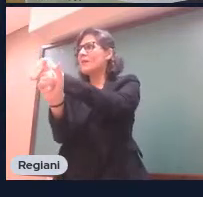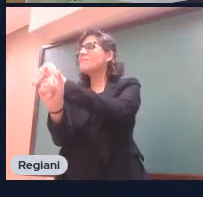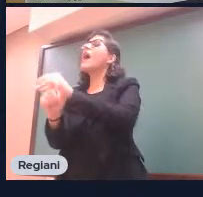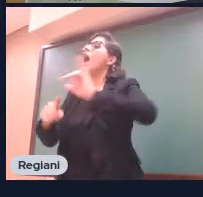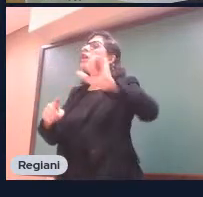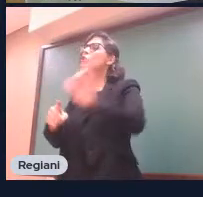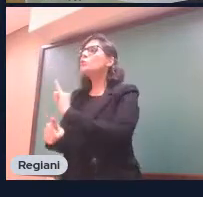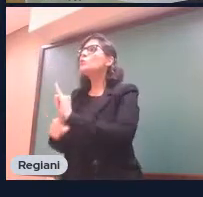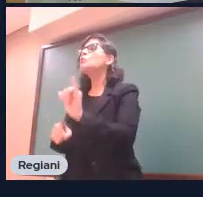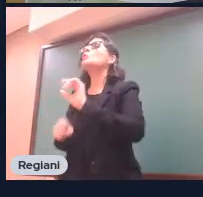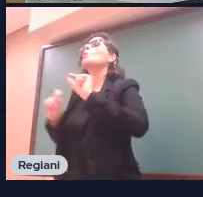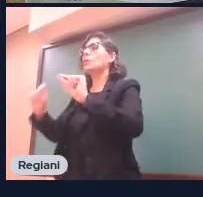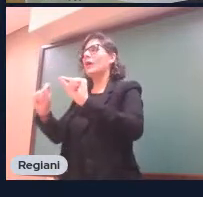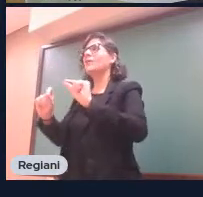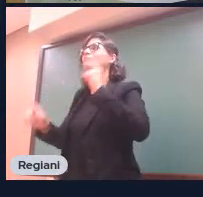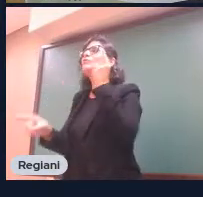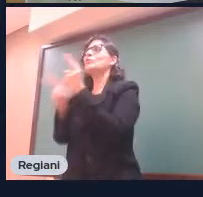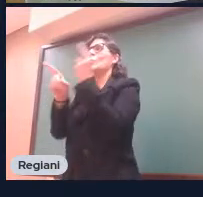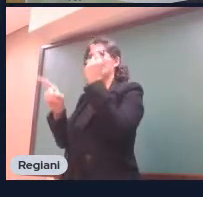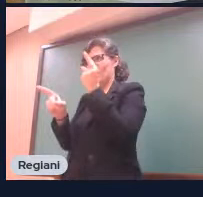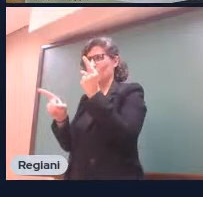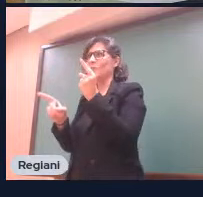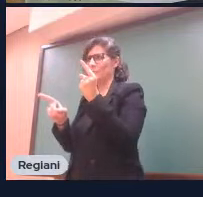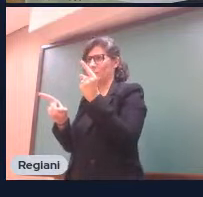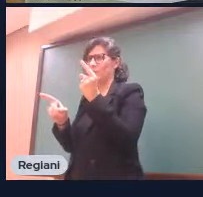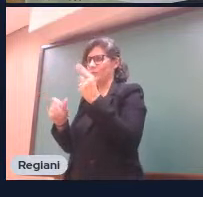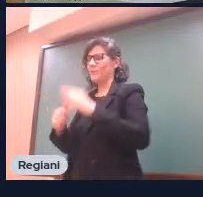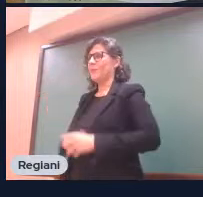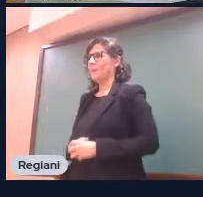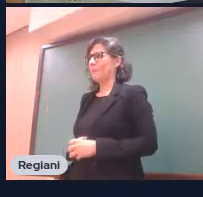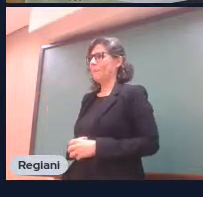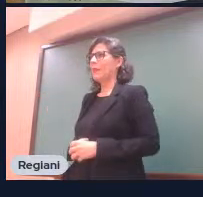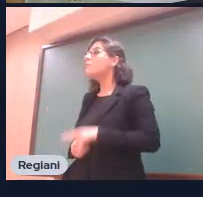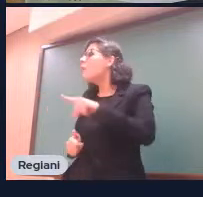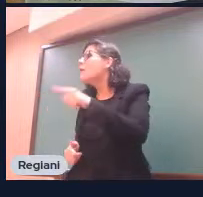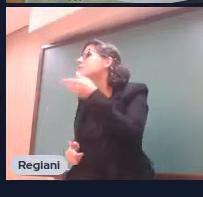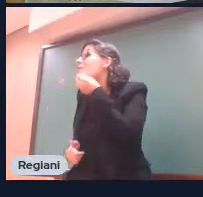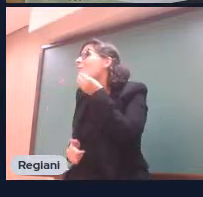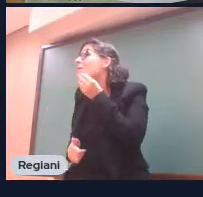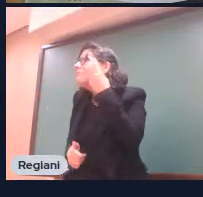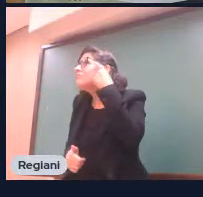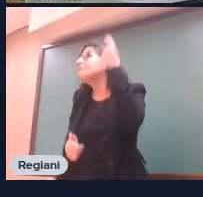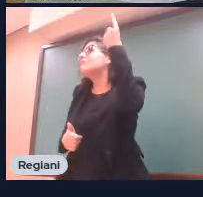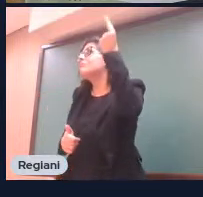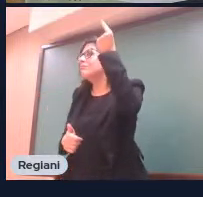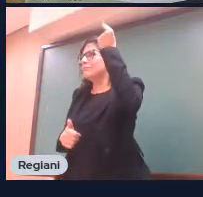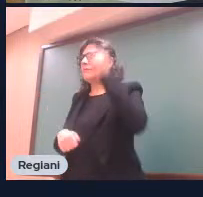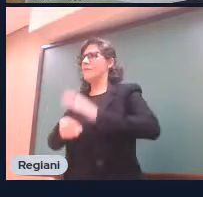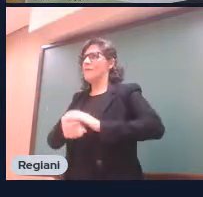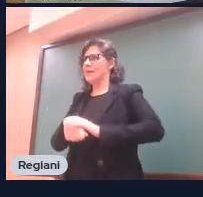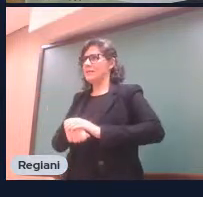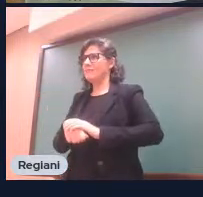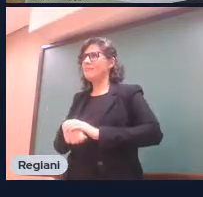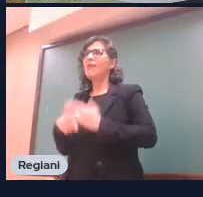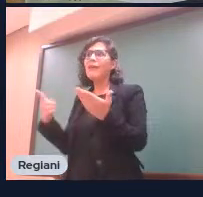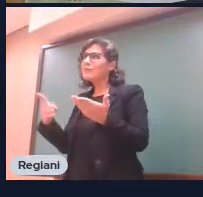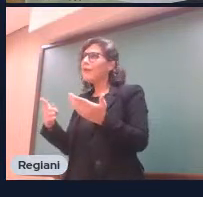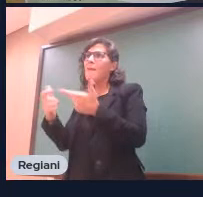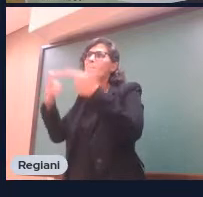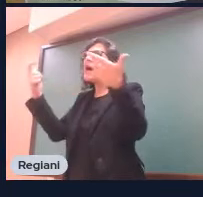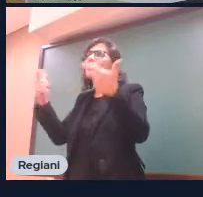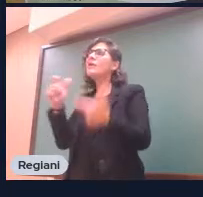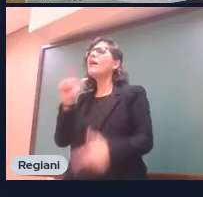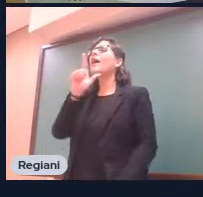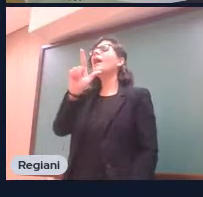manually by trawling through the first corpus. Think ahead. That is what large language models do.